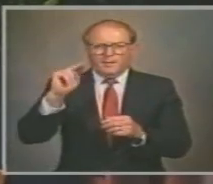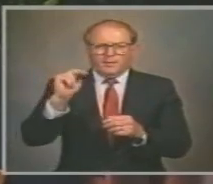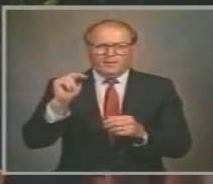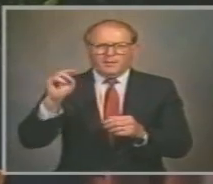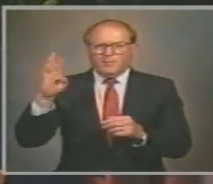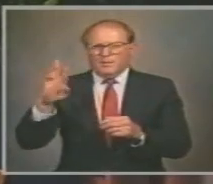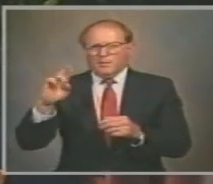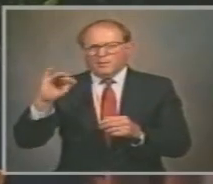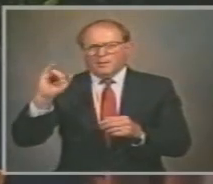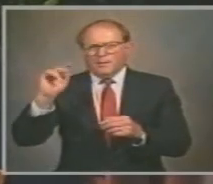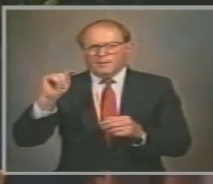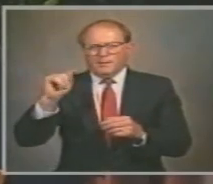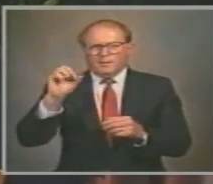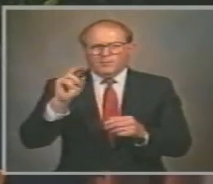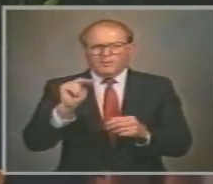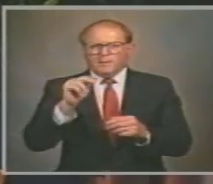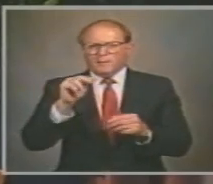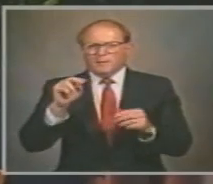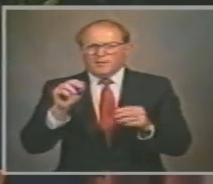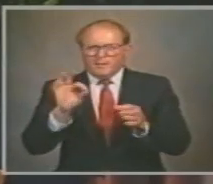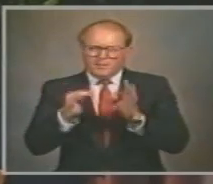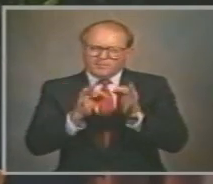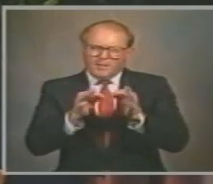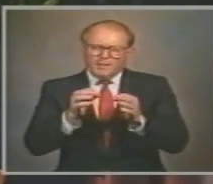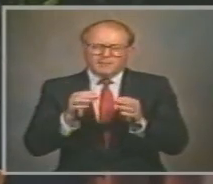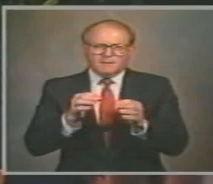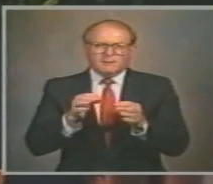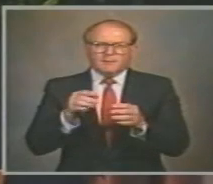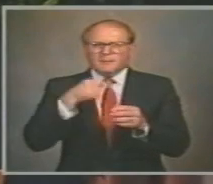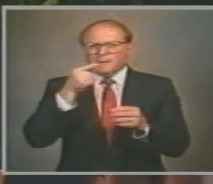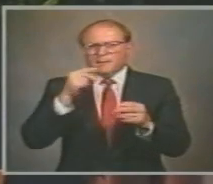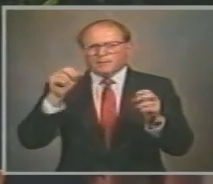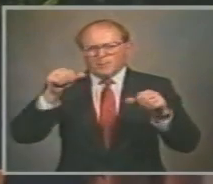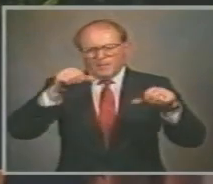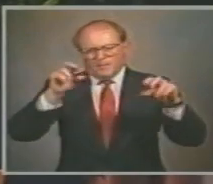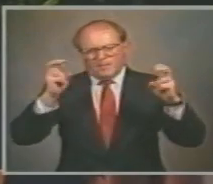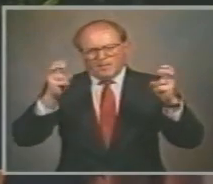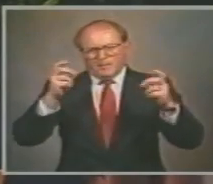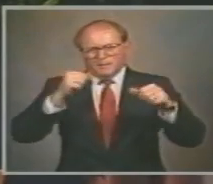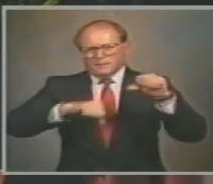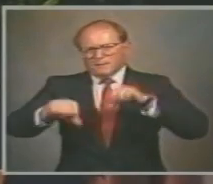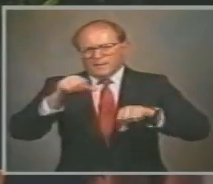describes those limitations. He says, science, both in